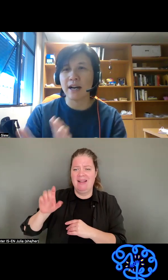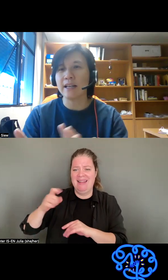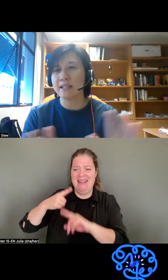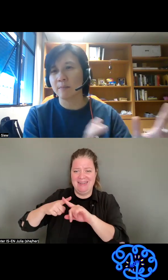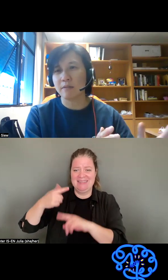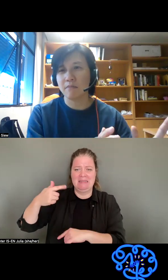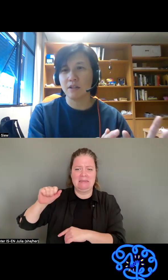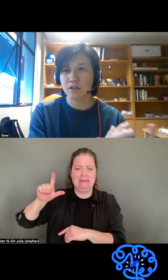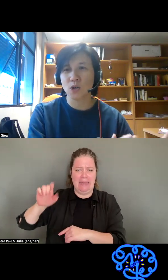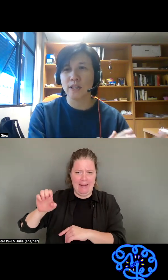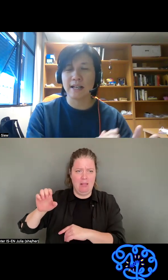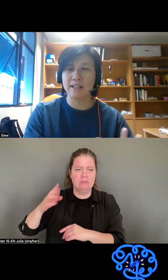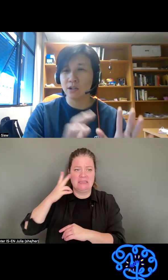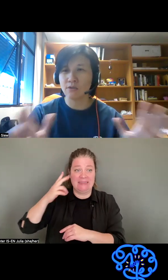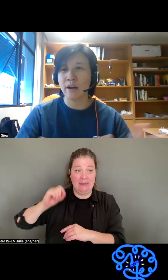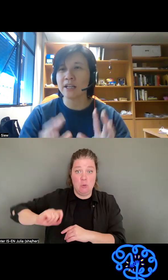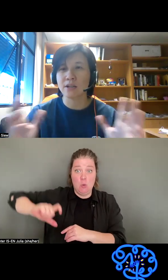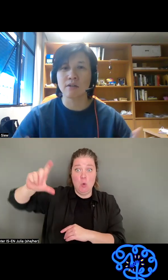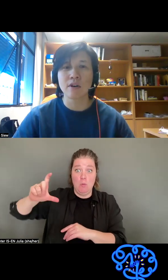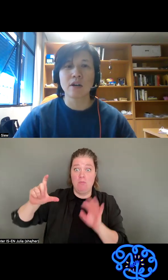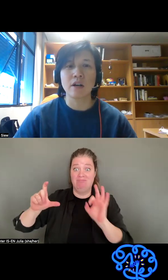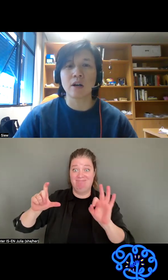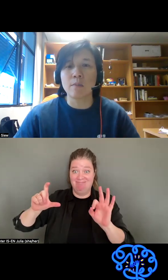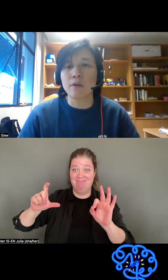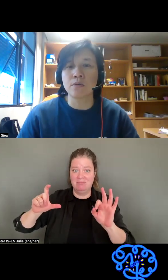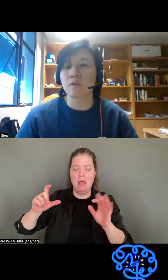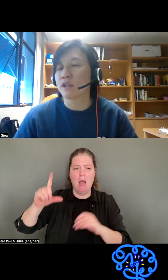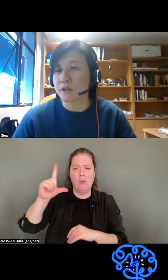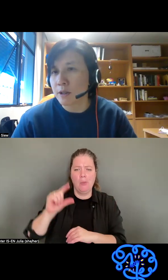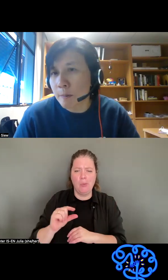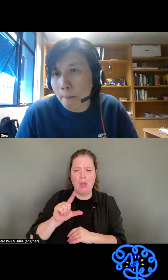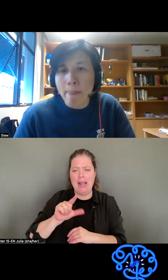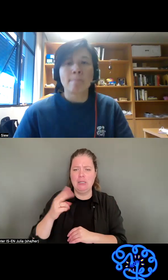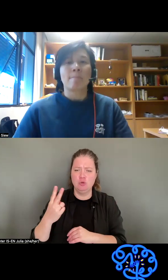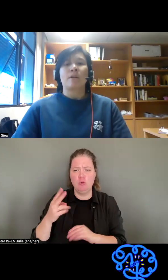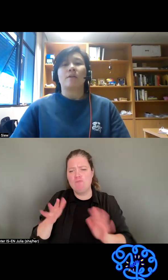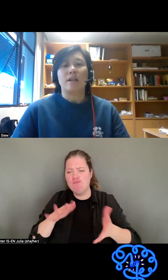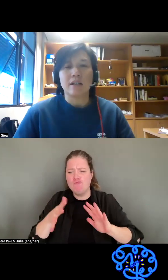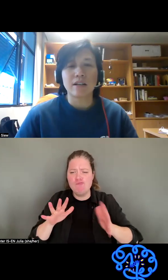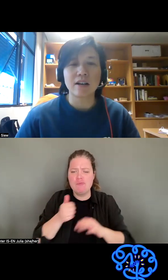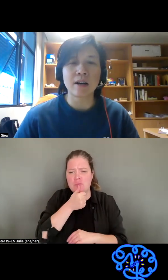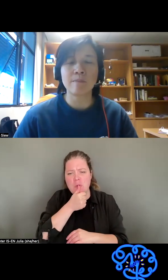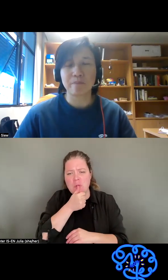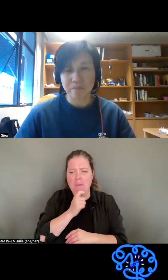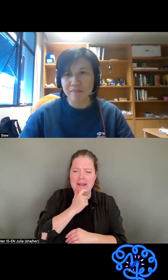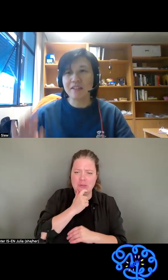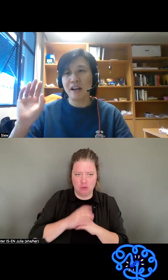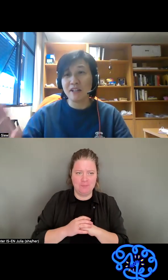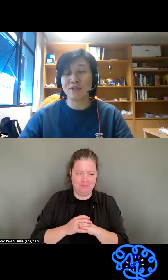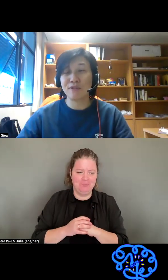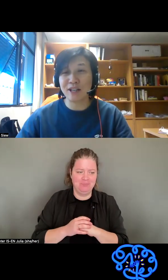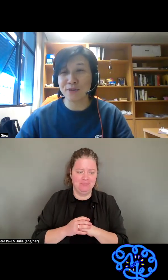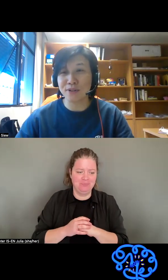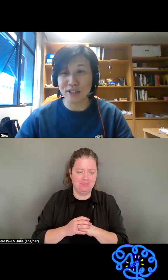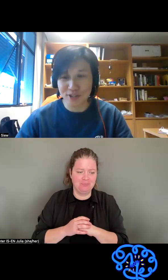really highly and some that did not score as highly. It's a good range of L2 proficiencies. Okay, I'll